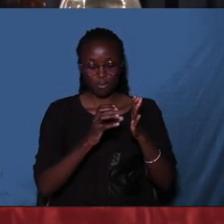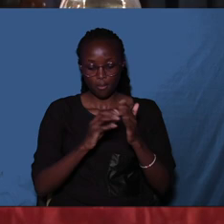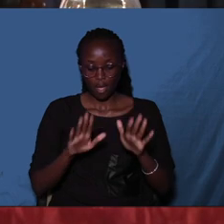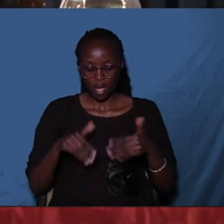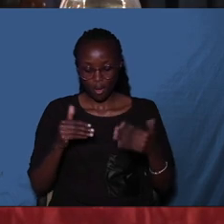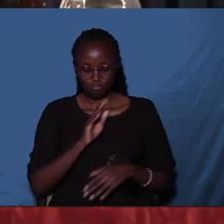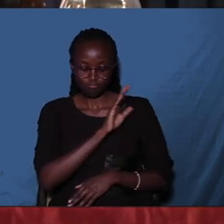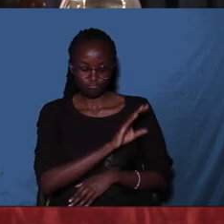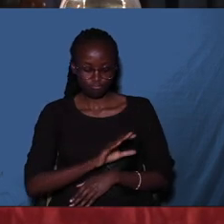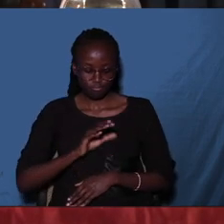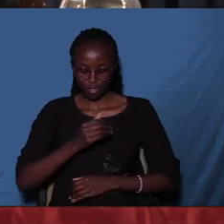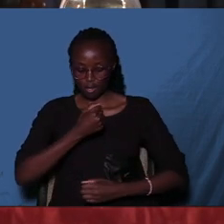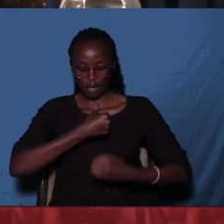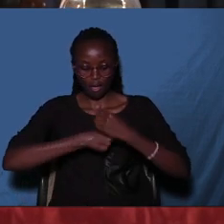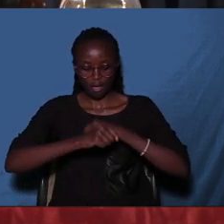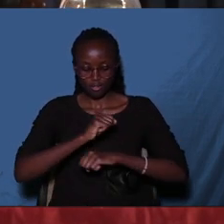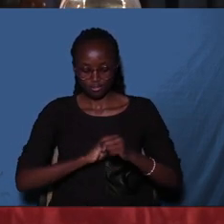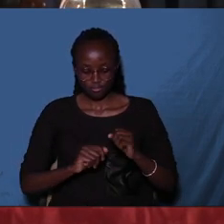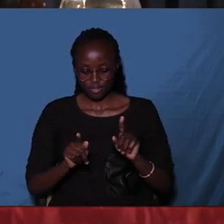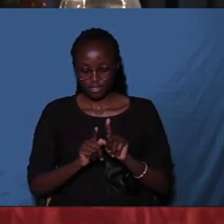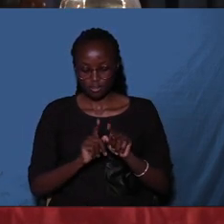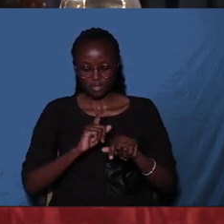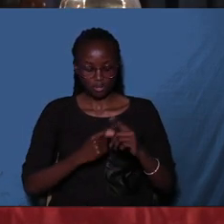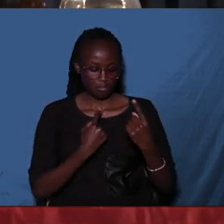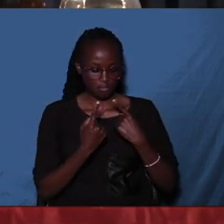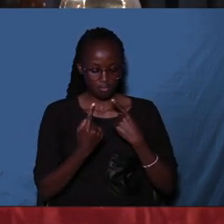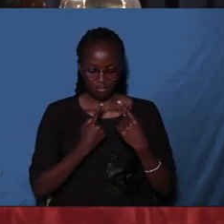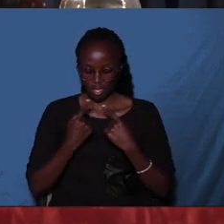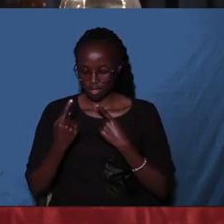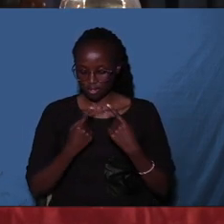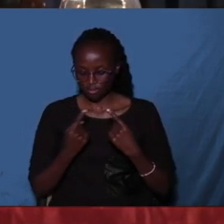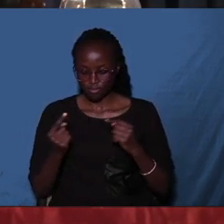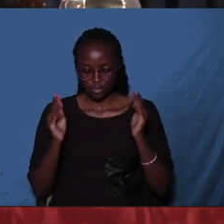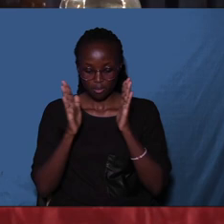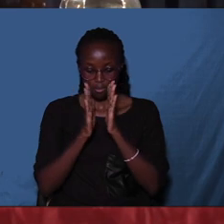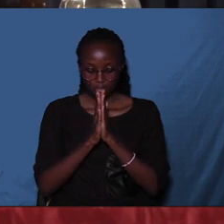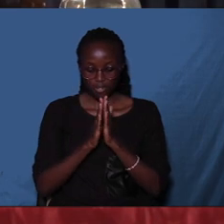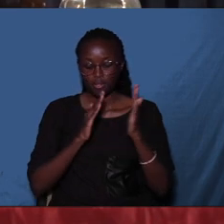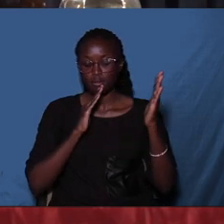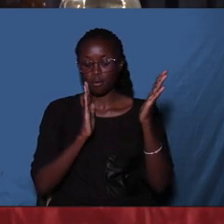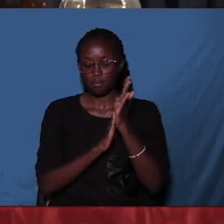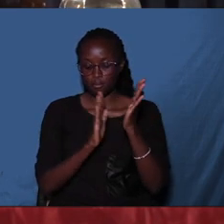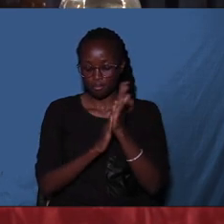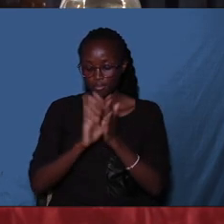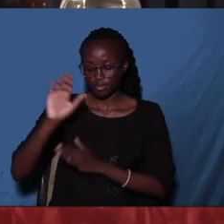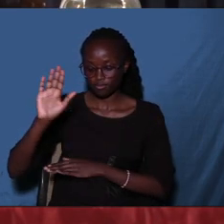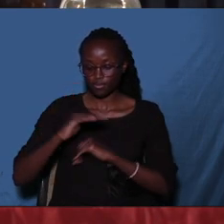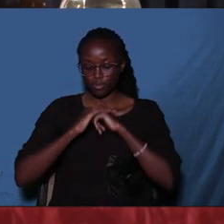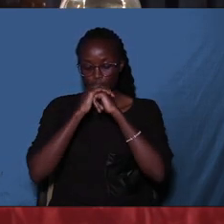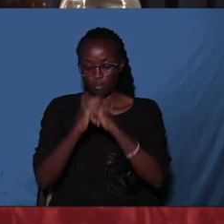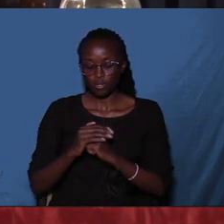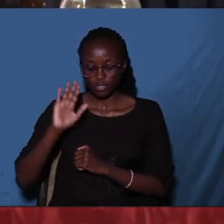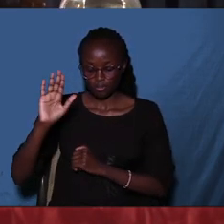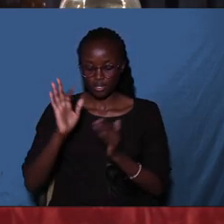action, in everything we do and say. Help us to be original. We praise you and we worship you in Jesus'